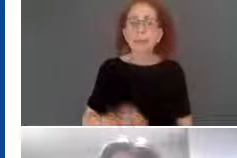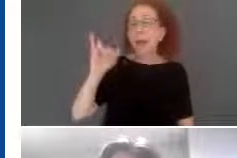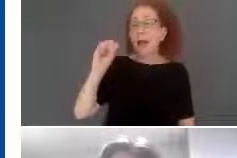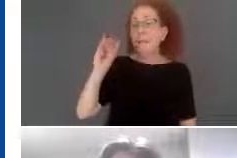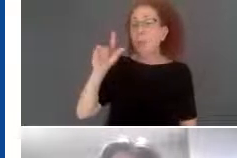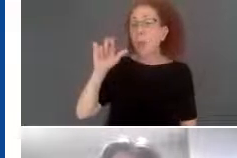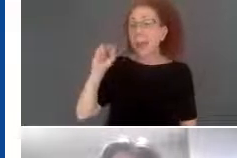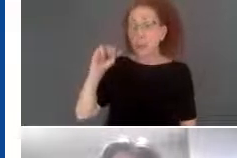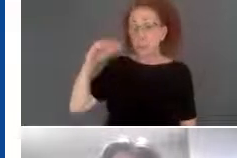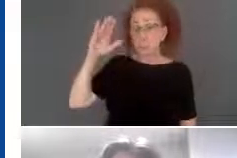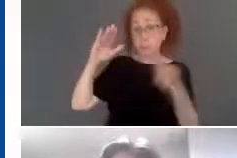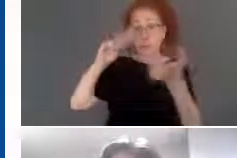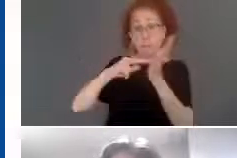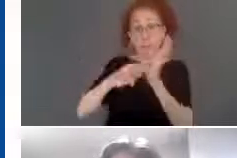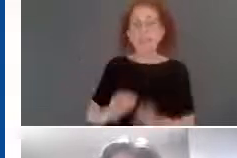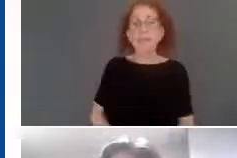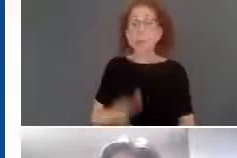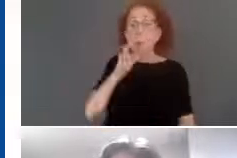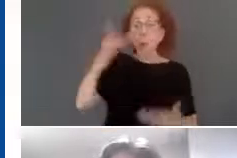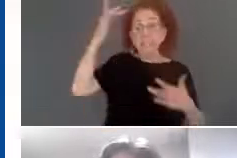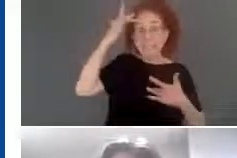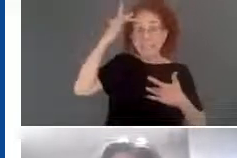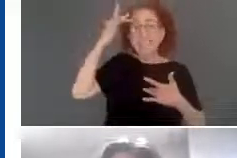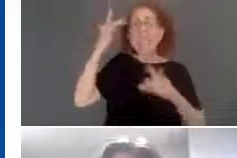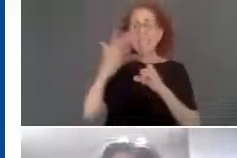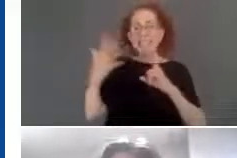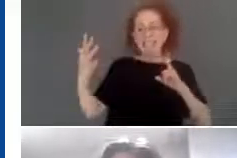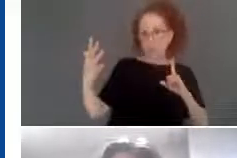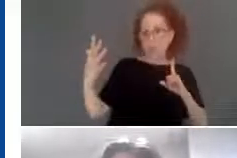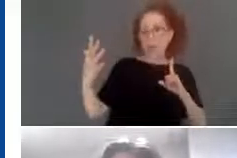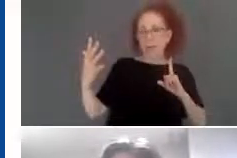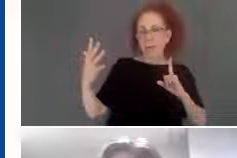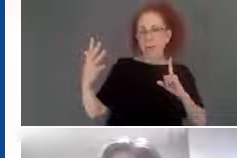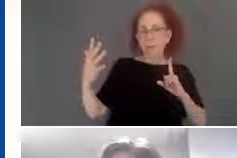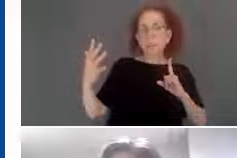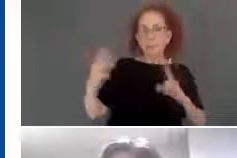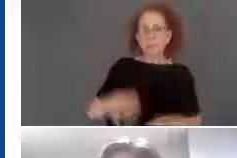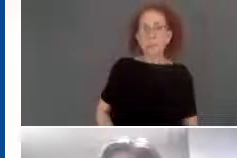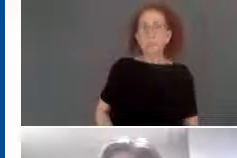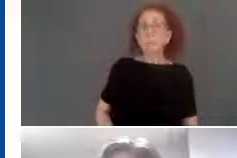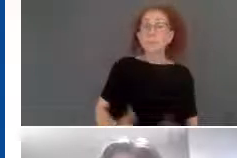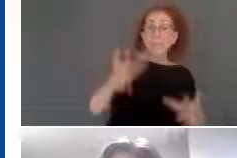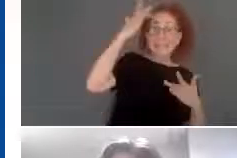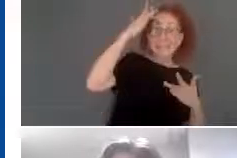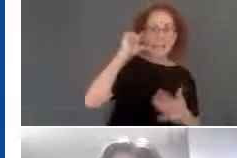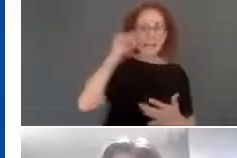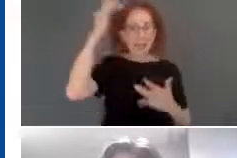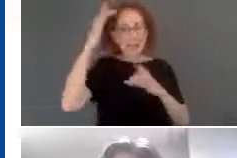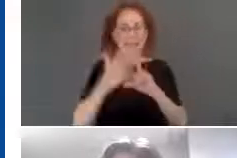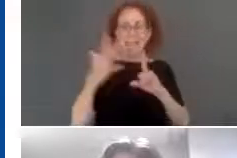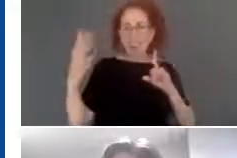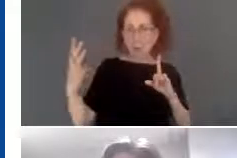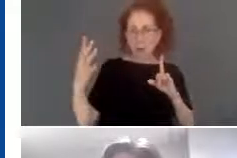Isolation, it separates sick people with a contagious disease from people who are not sick, and